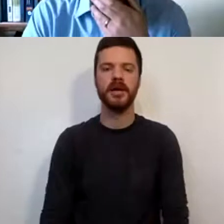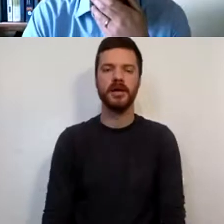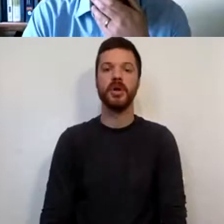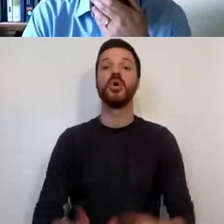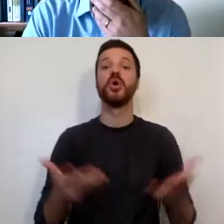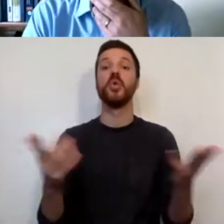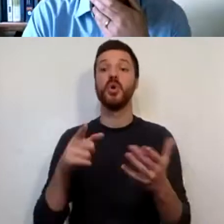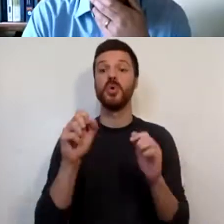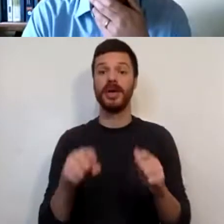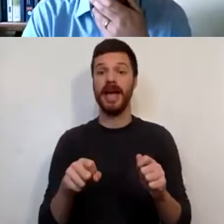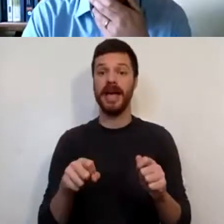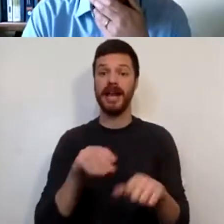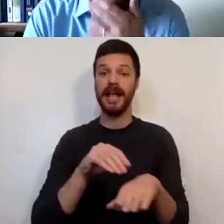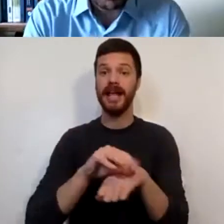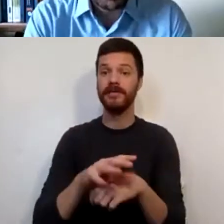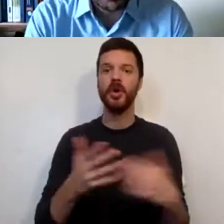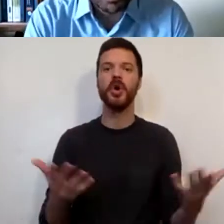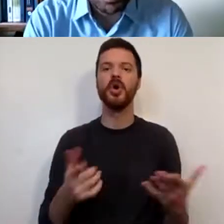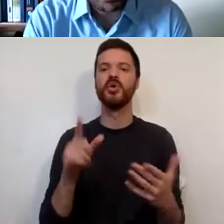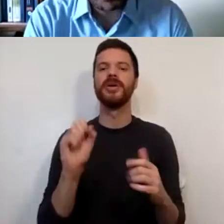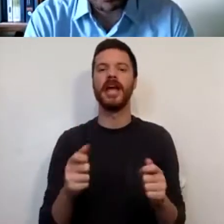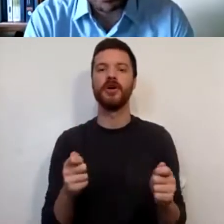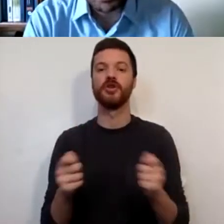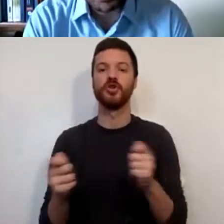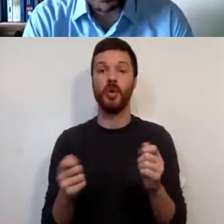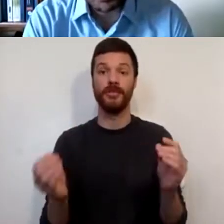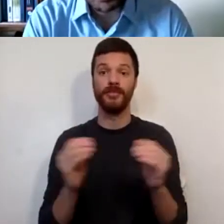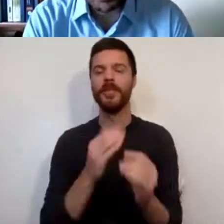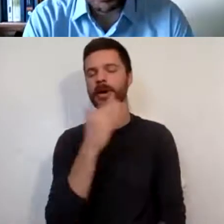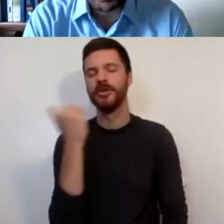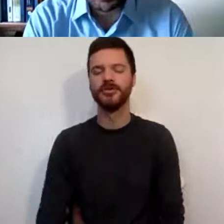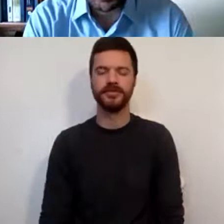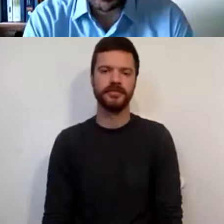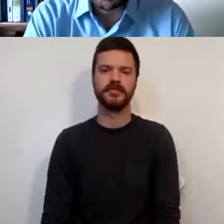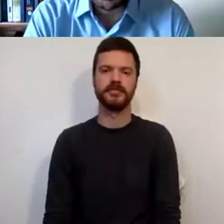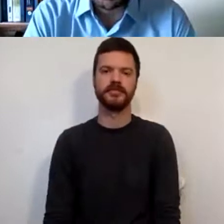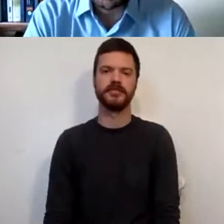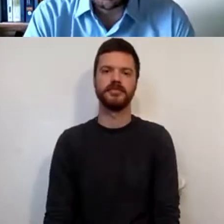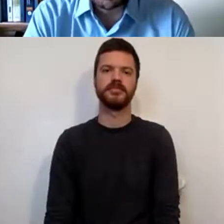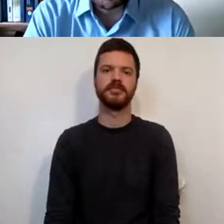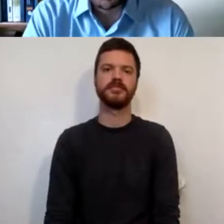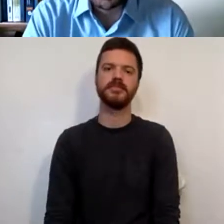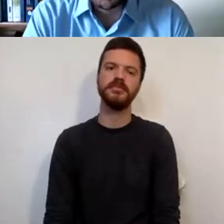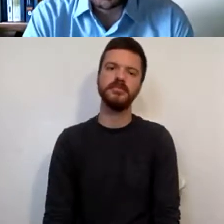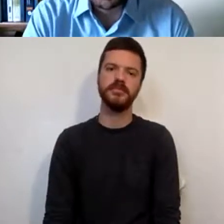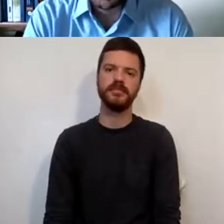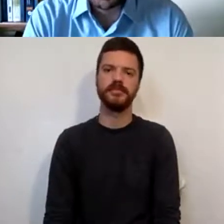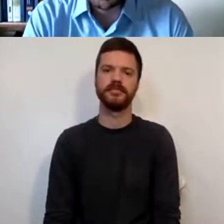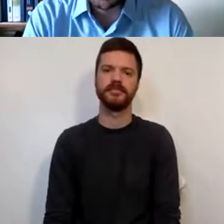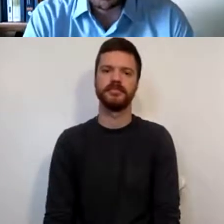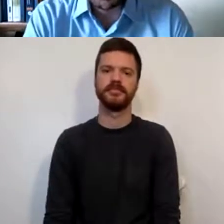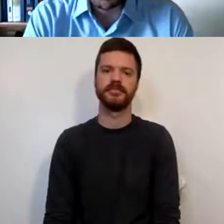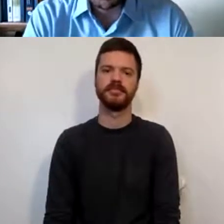and control and measure, the better. And then if you can, identify kind of